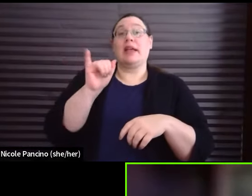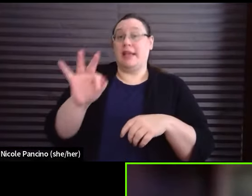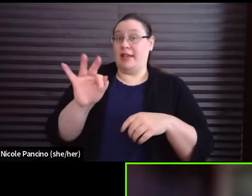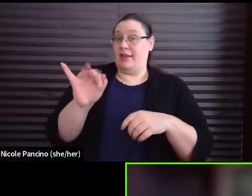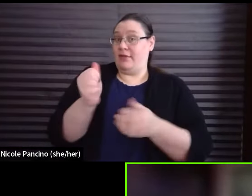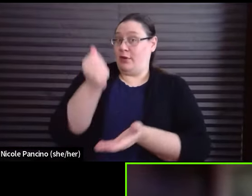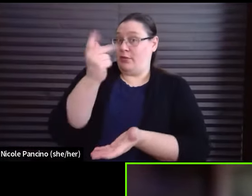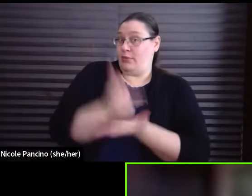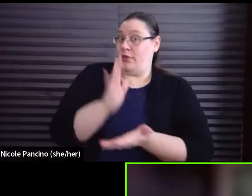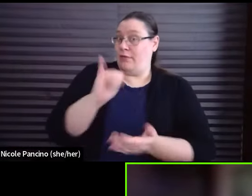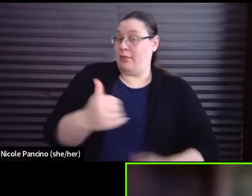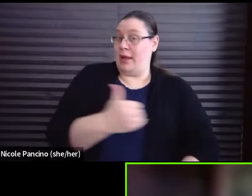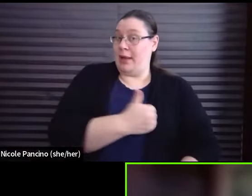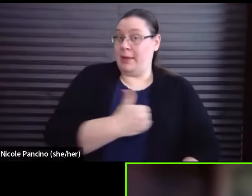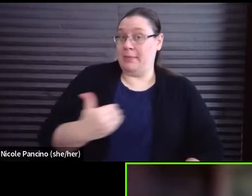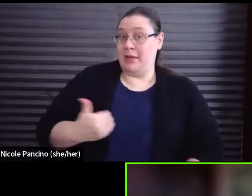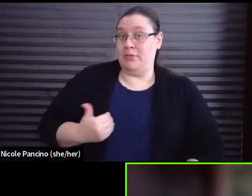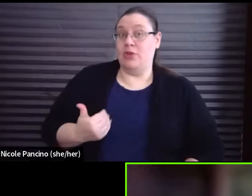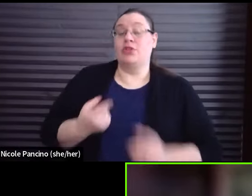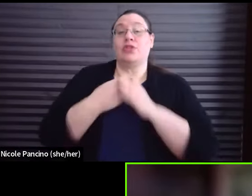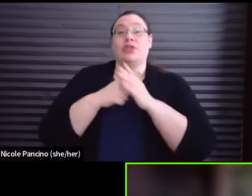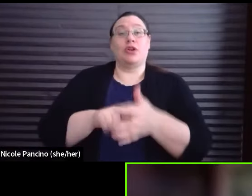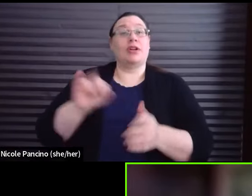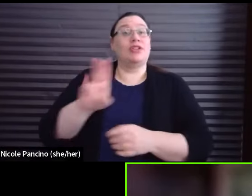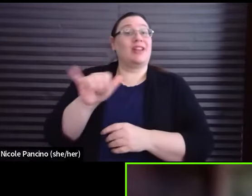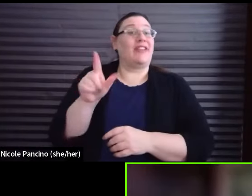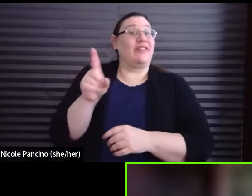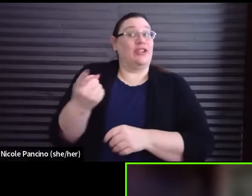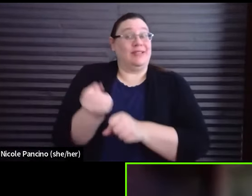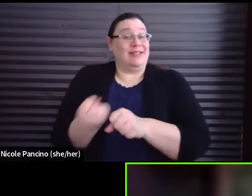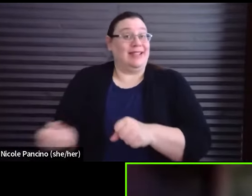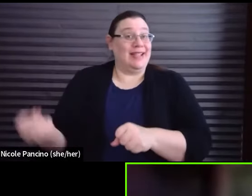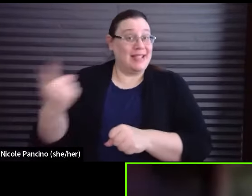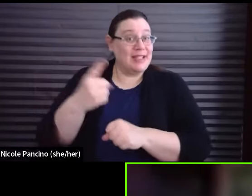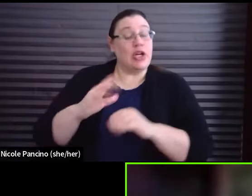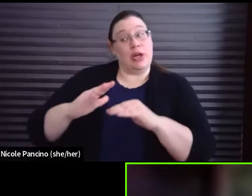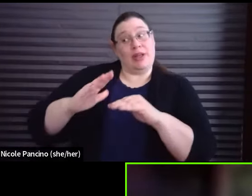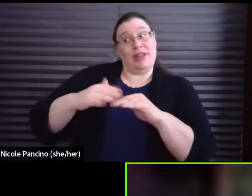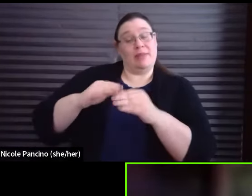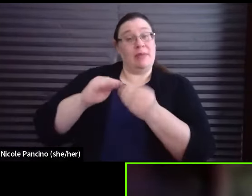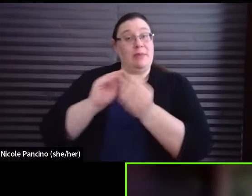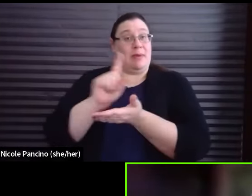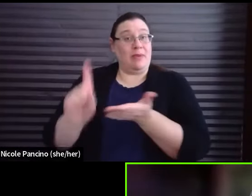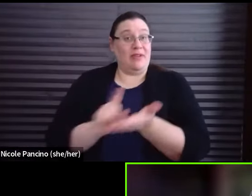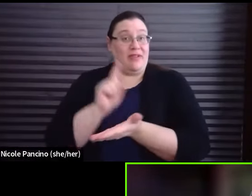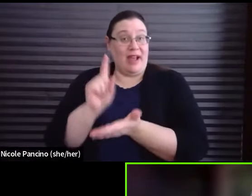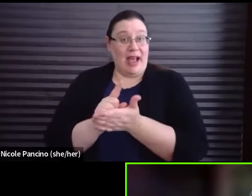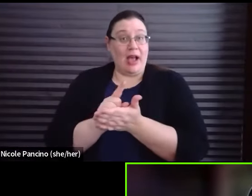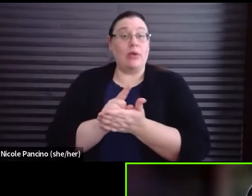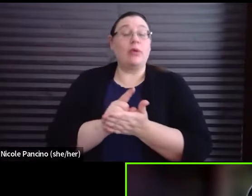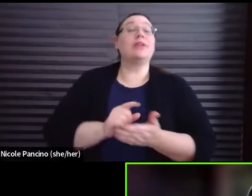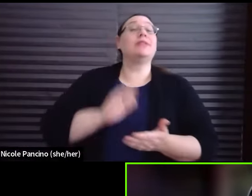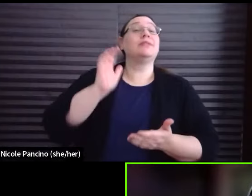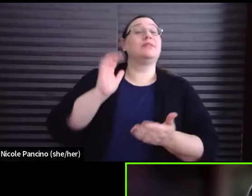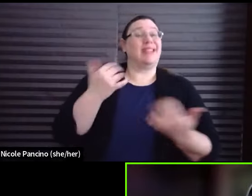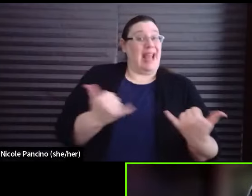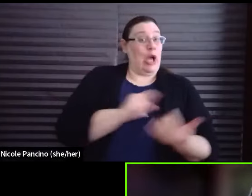the membership, starting July 1 of next year, the minimum number of hours jumps from 2 to 3